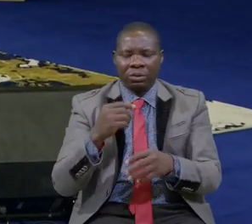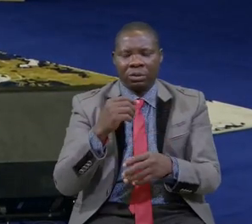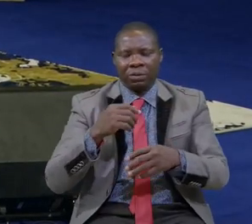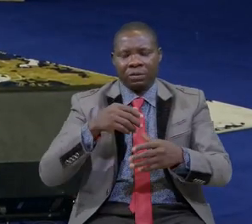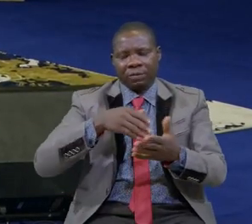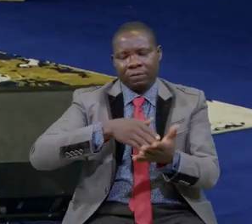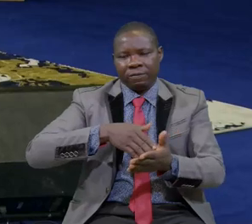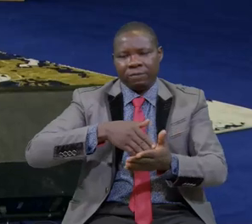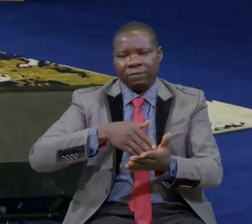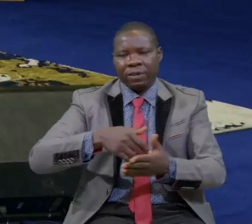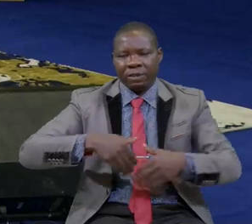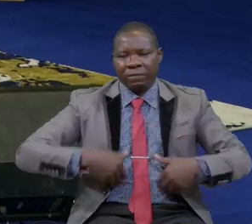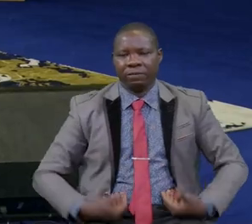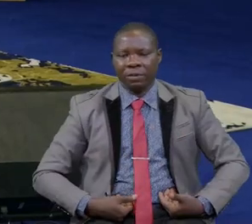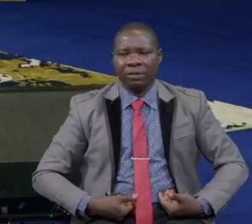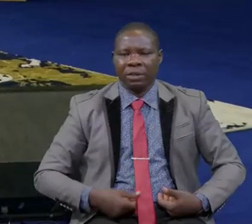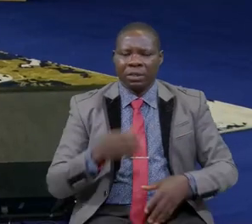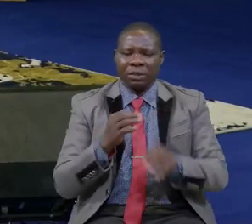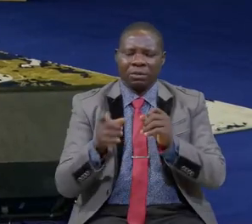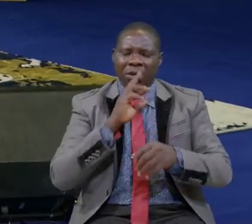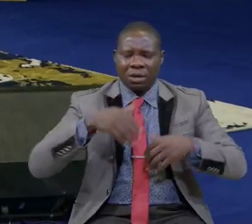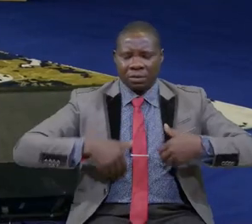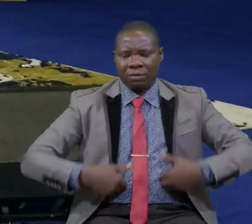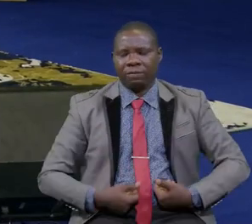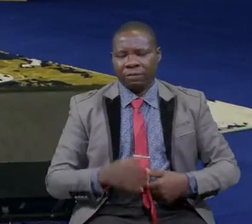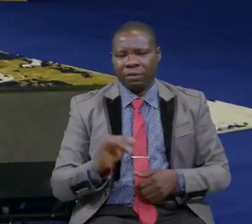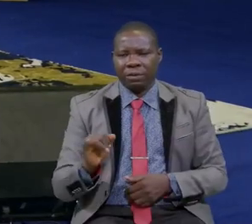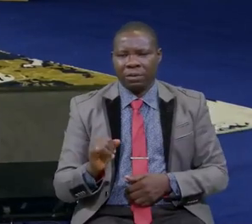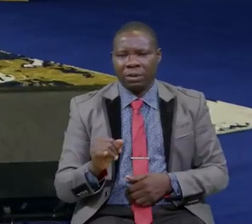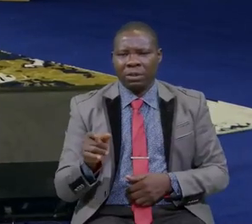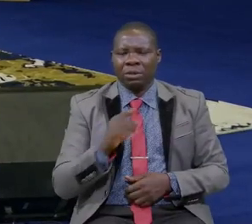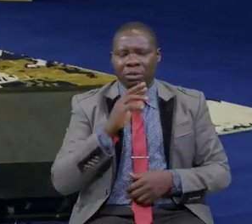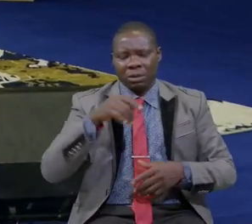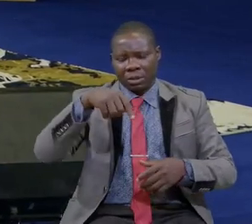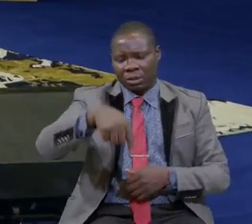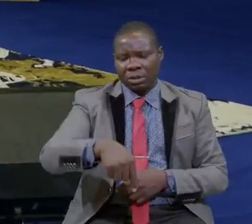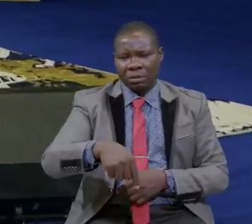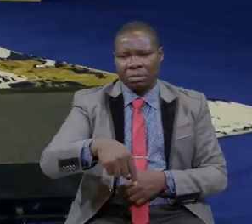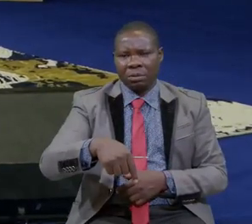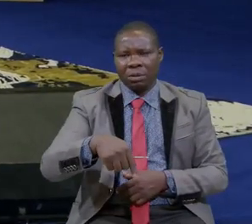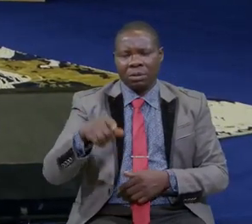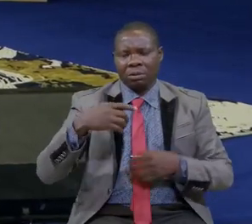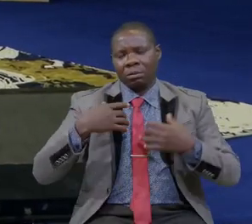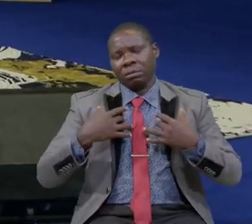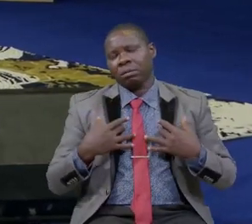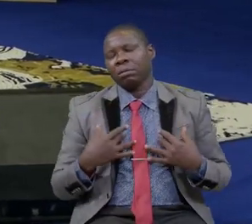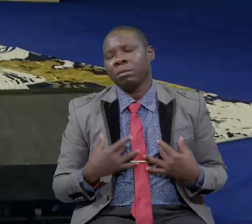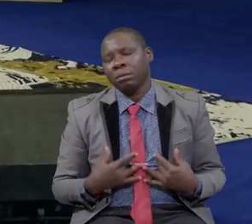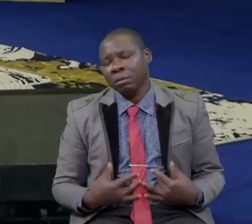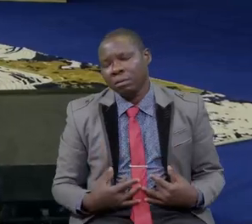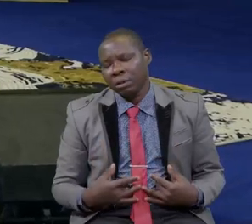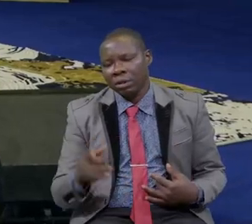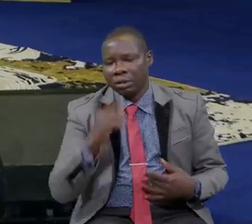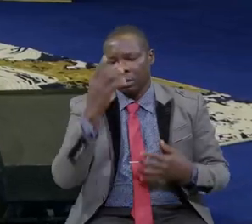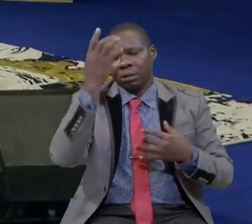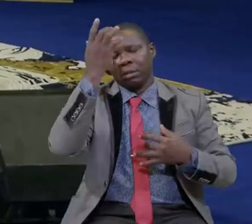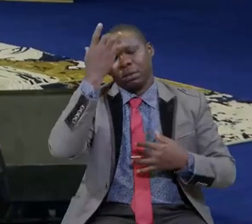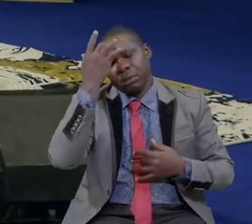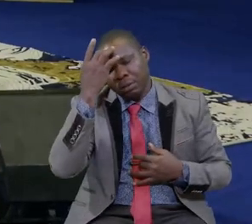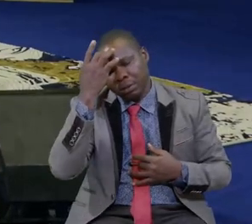If you are fainting, you are down, you are weak, you're sick, you